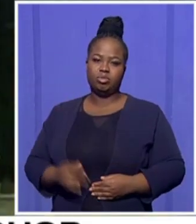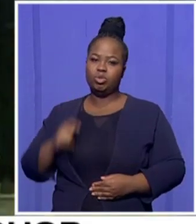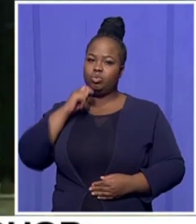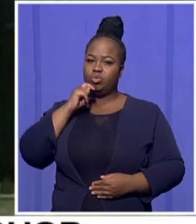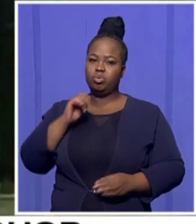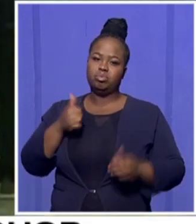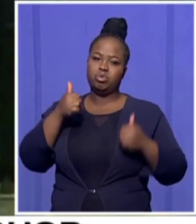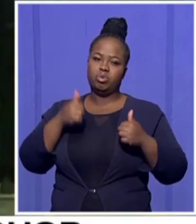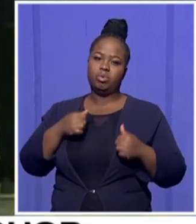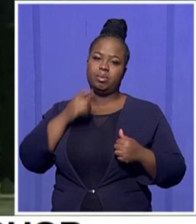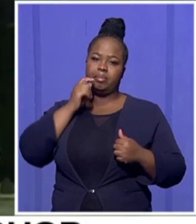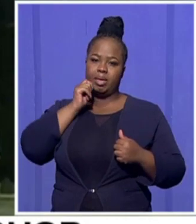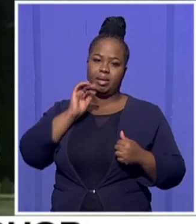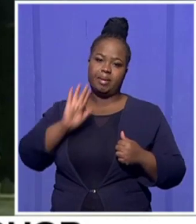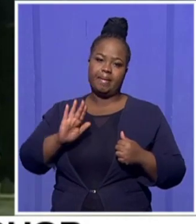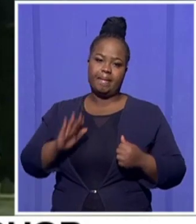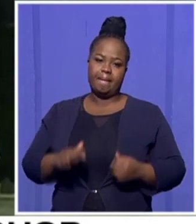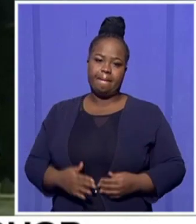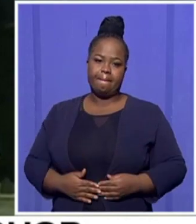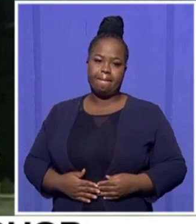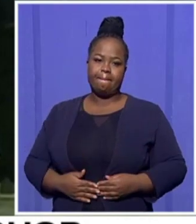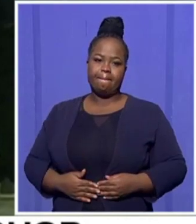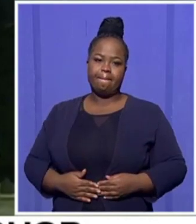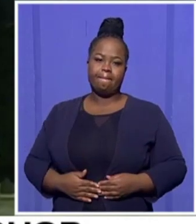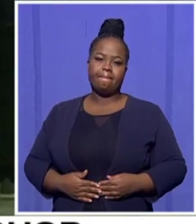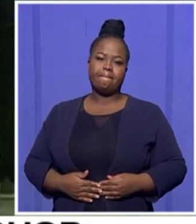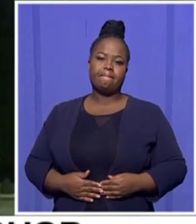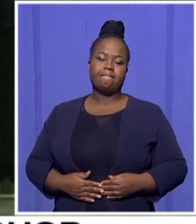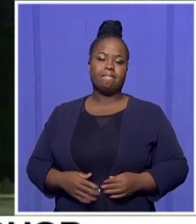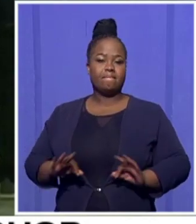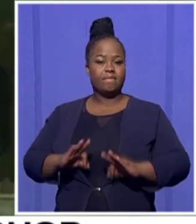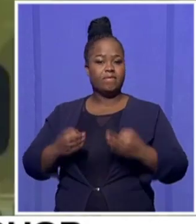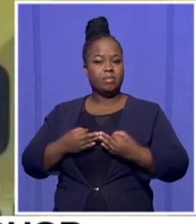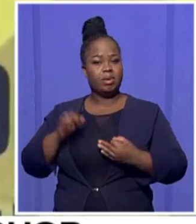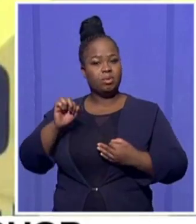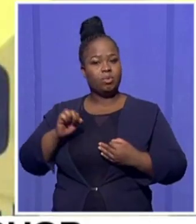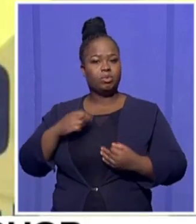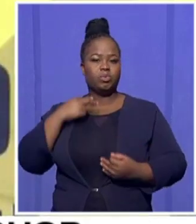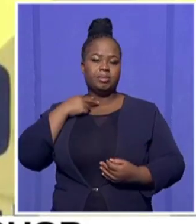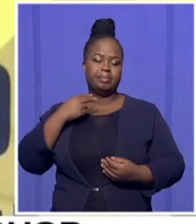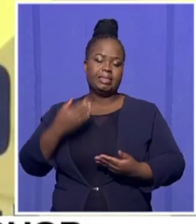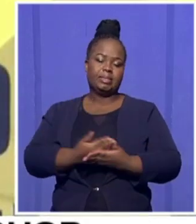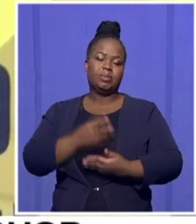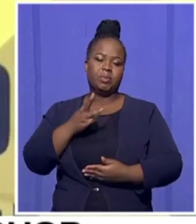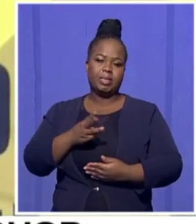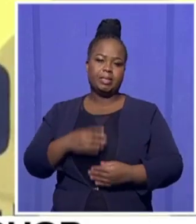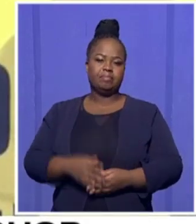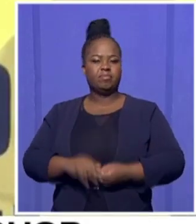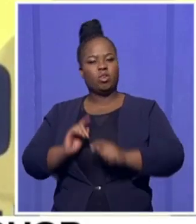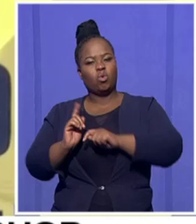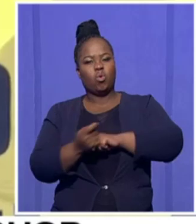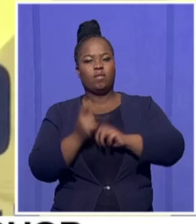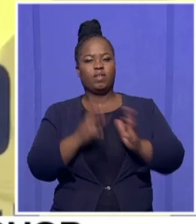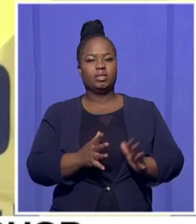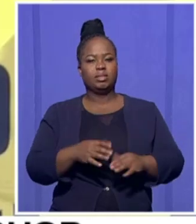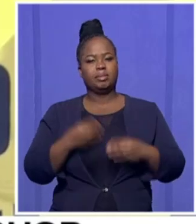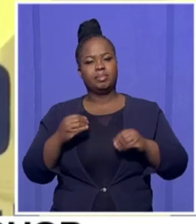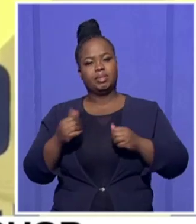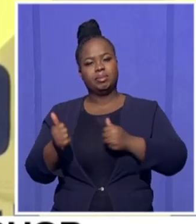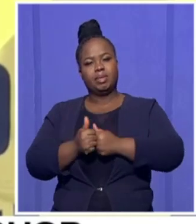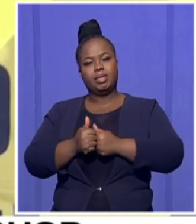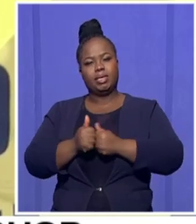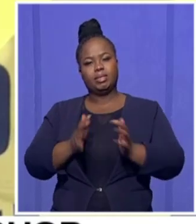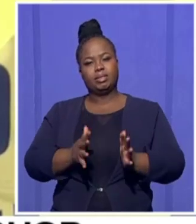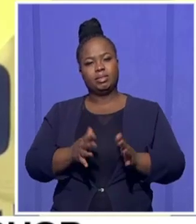man. You shall be missed by your family, the golfers, business partners,